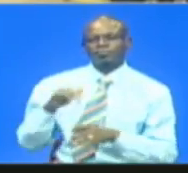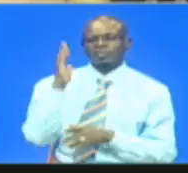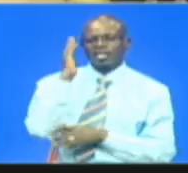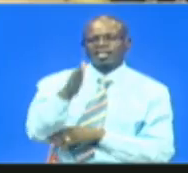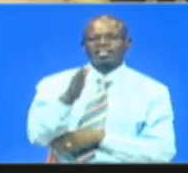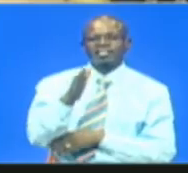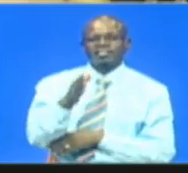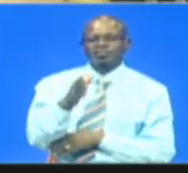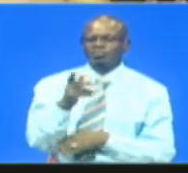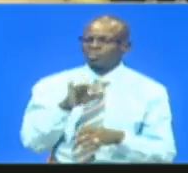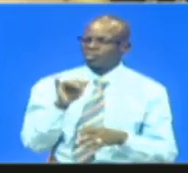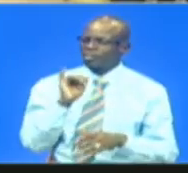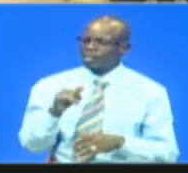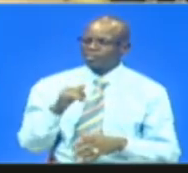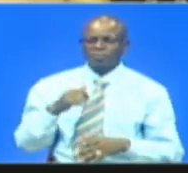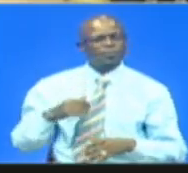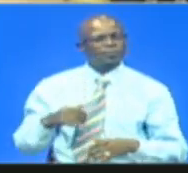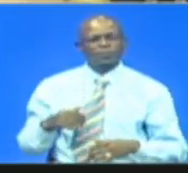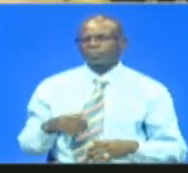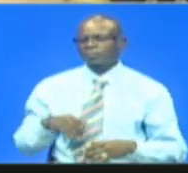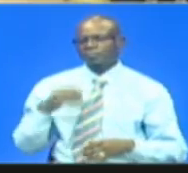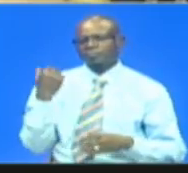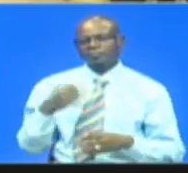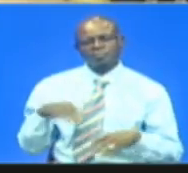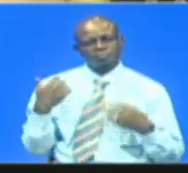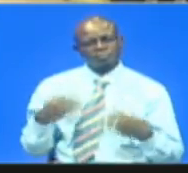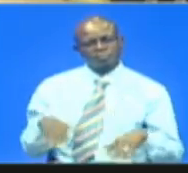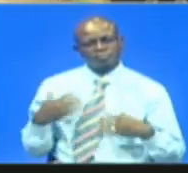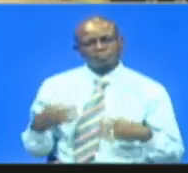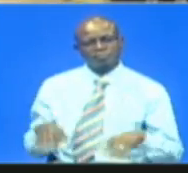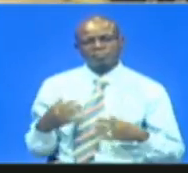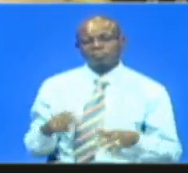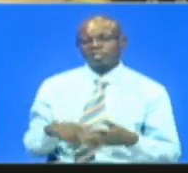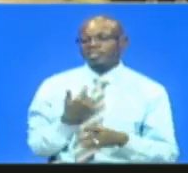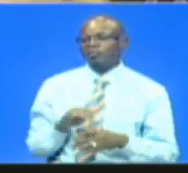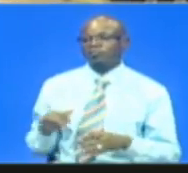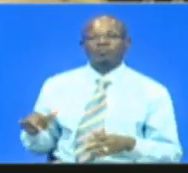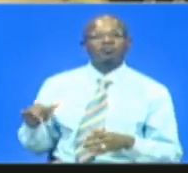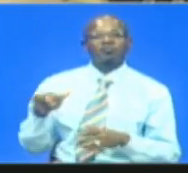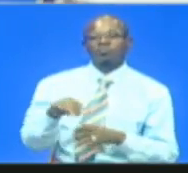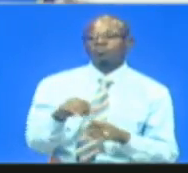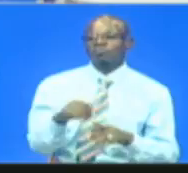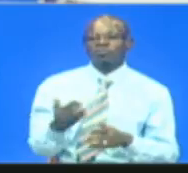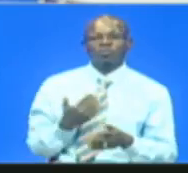most exciting thing. Sijai bebwa nayo. Sana furahi sana.